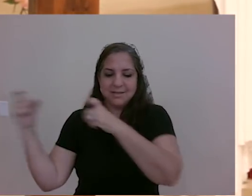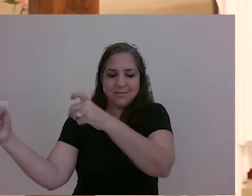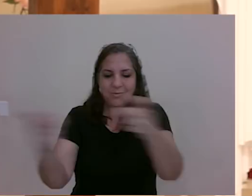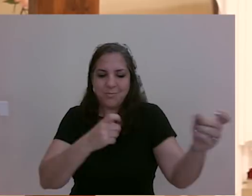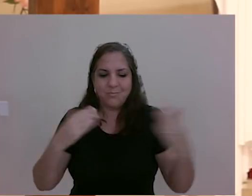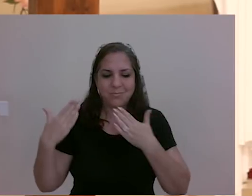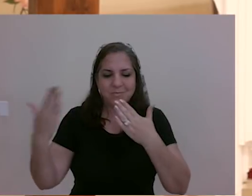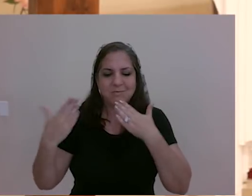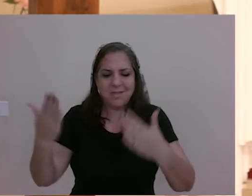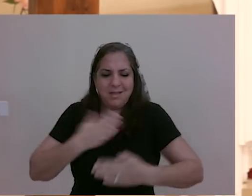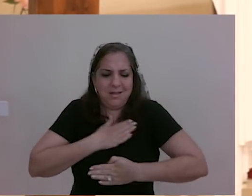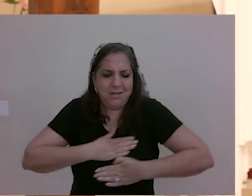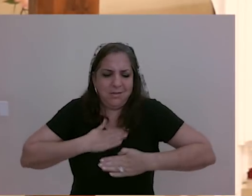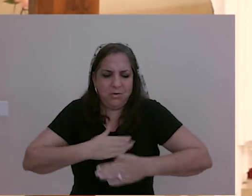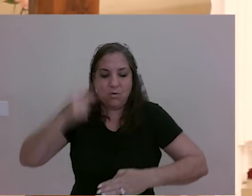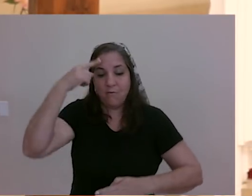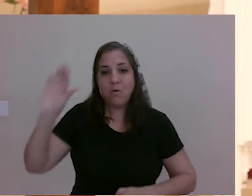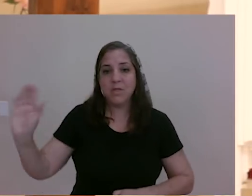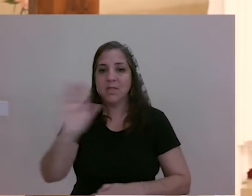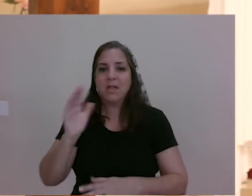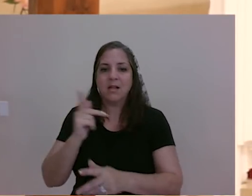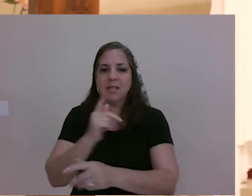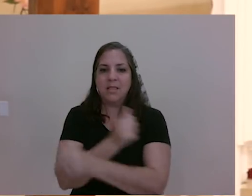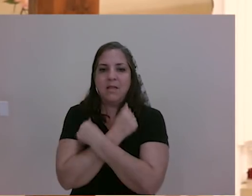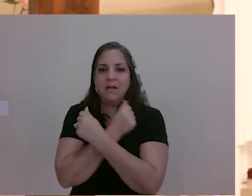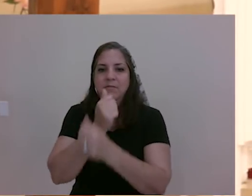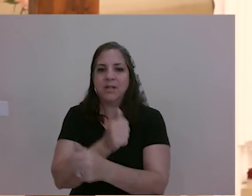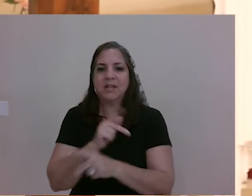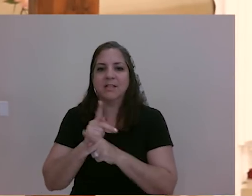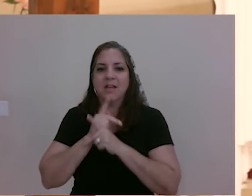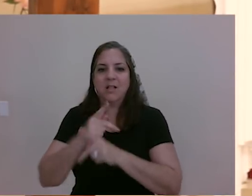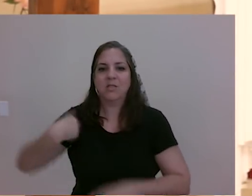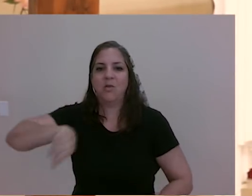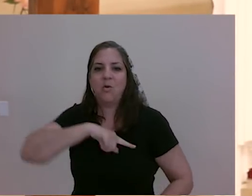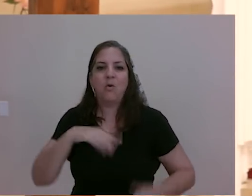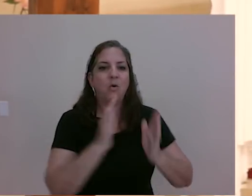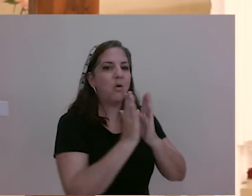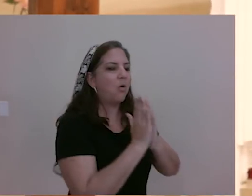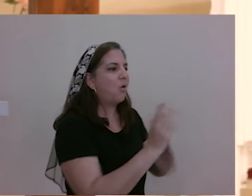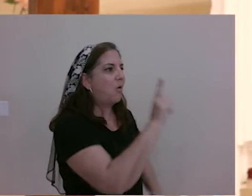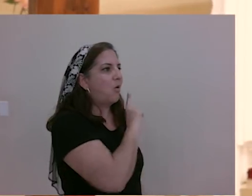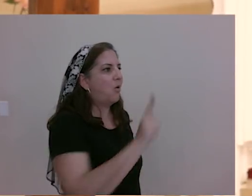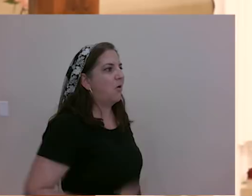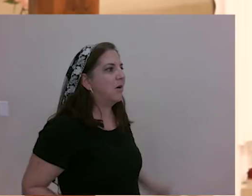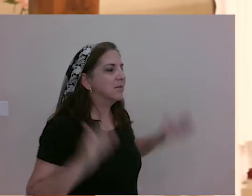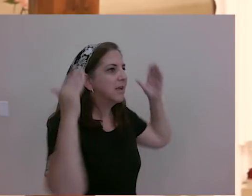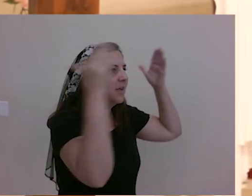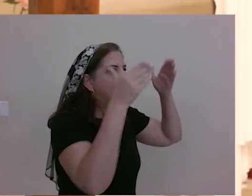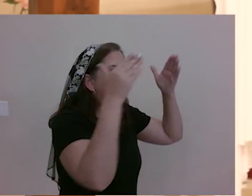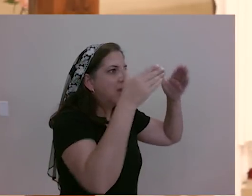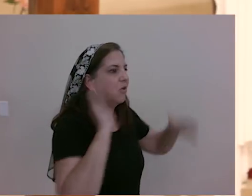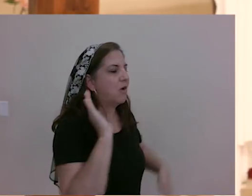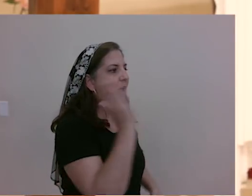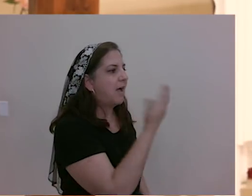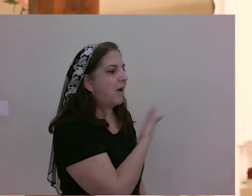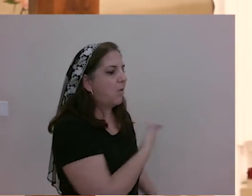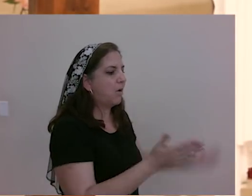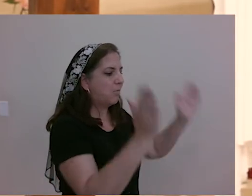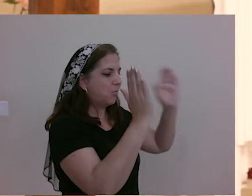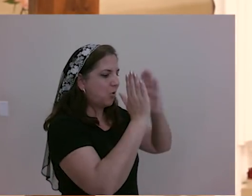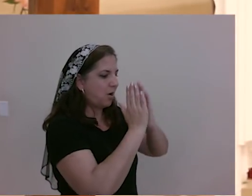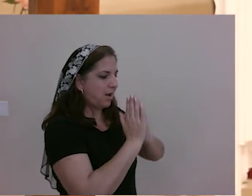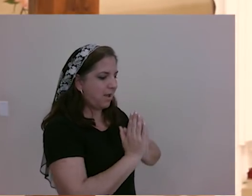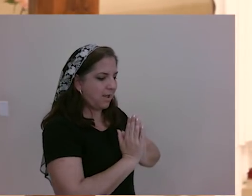care. We pray to the Lord, hear our